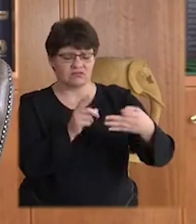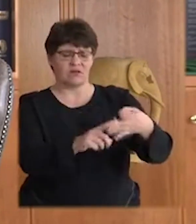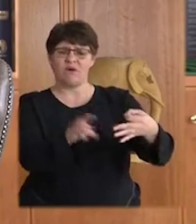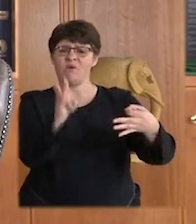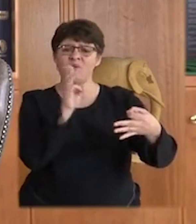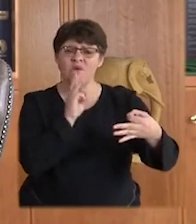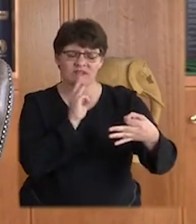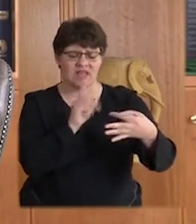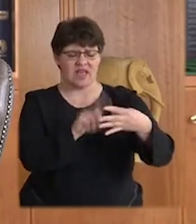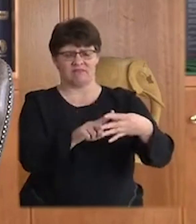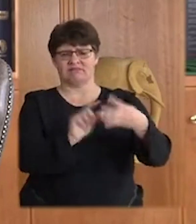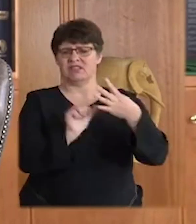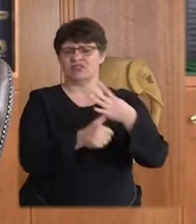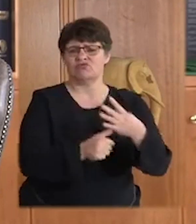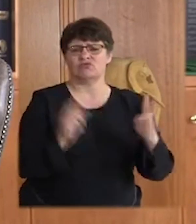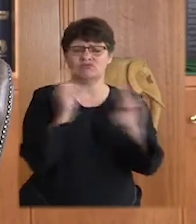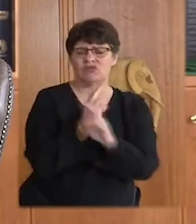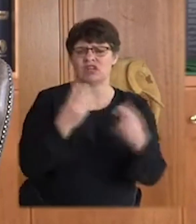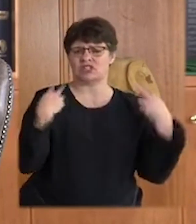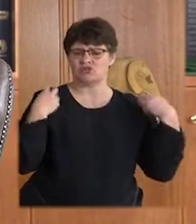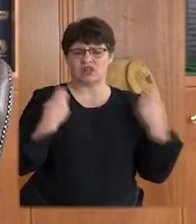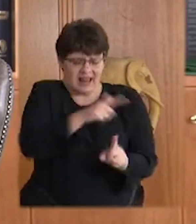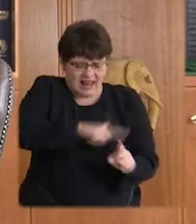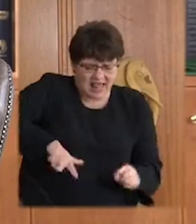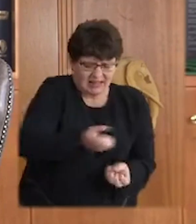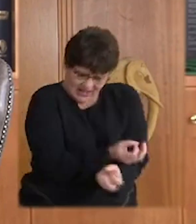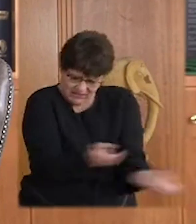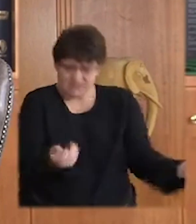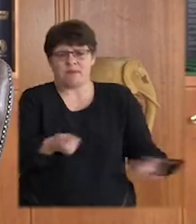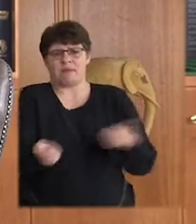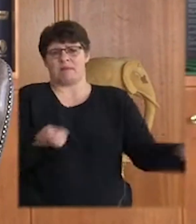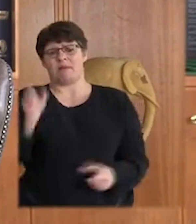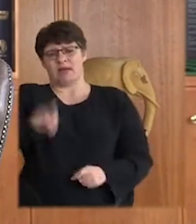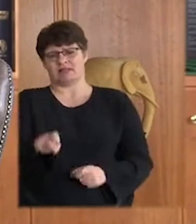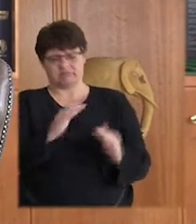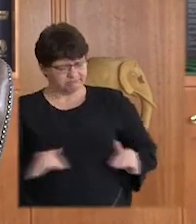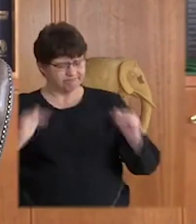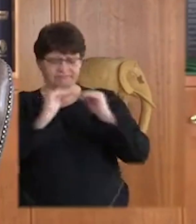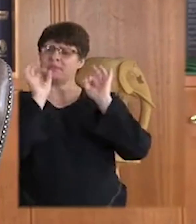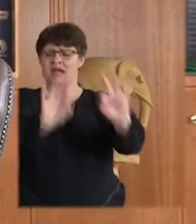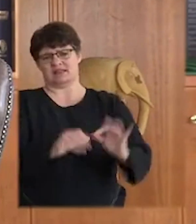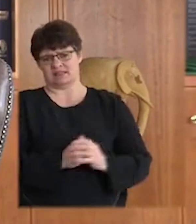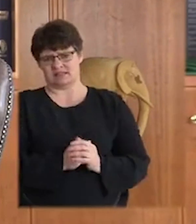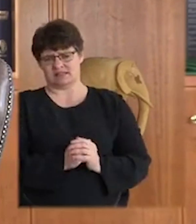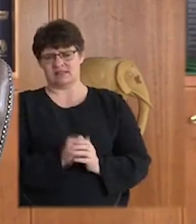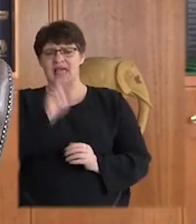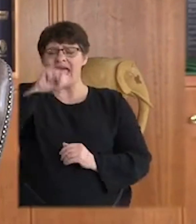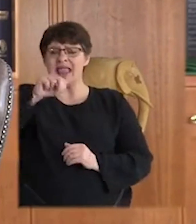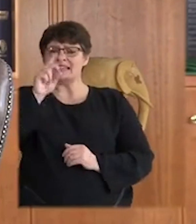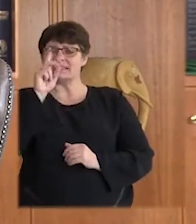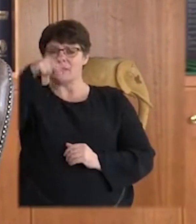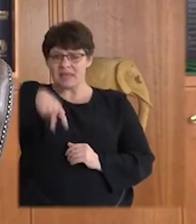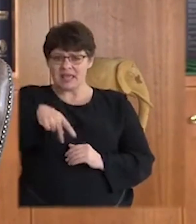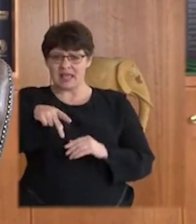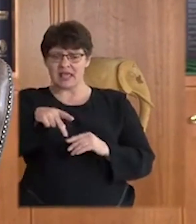and land. In this final decade of the National Development Plan, we must